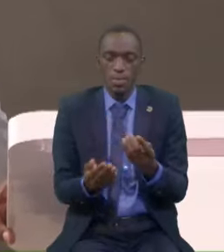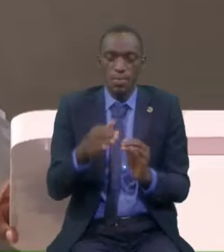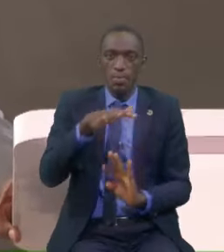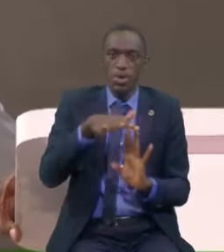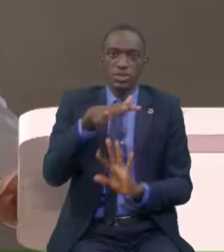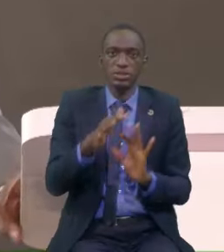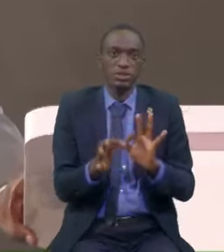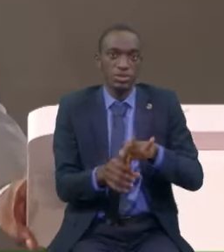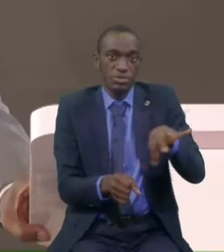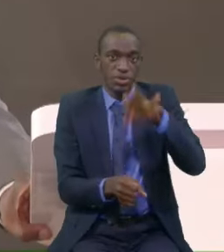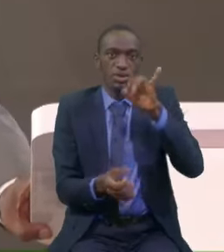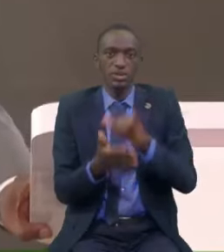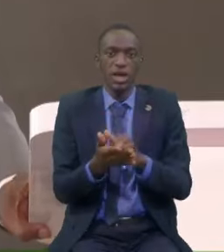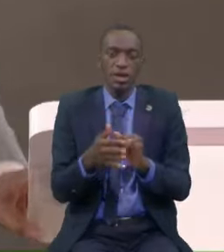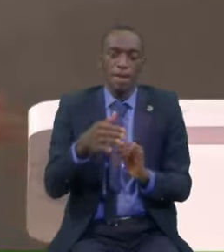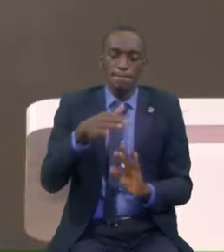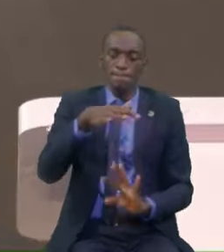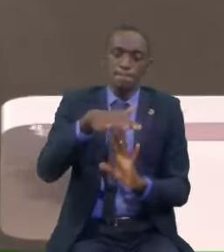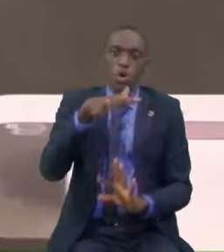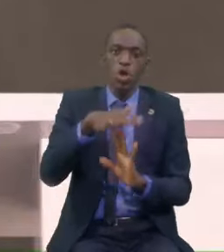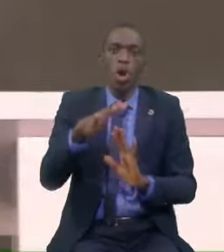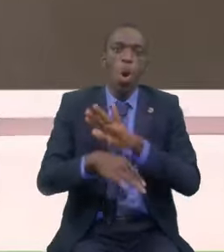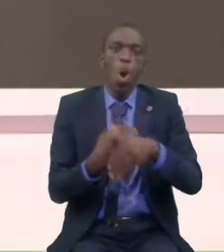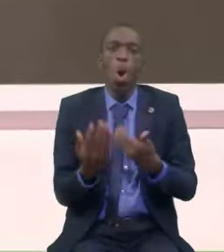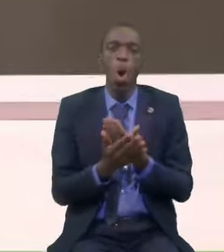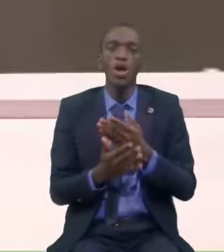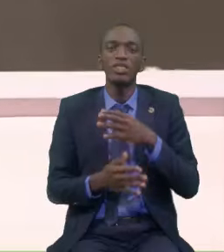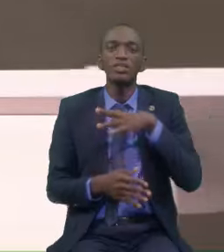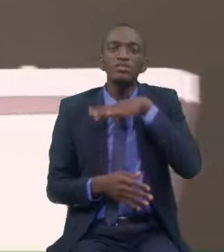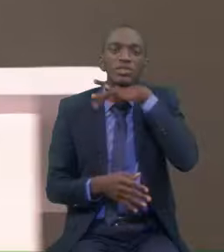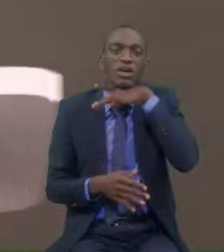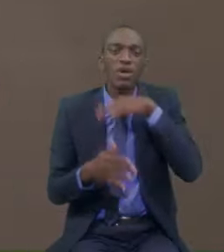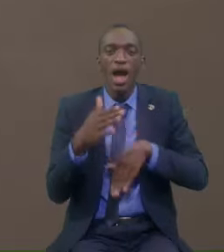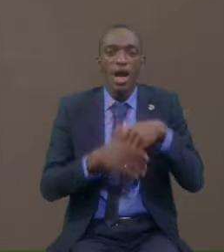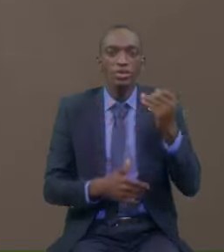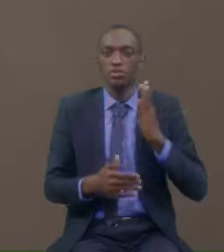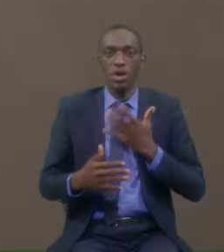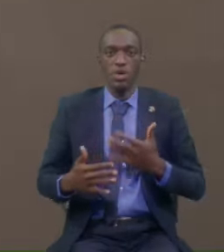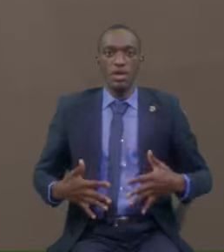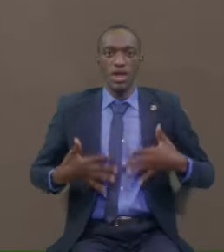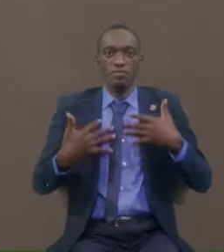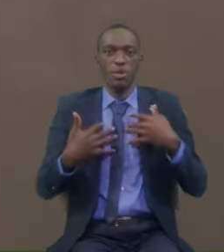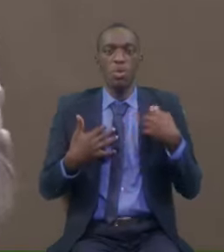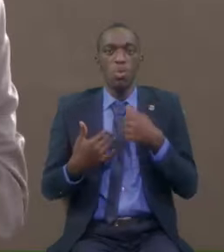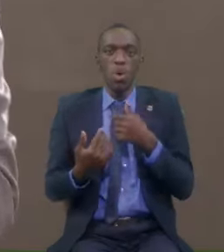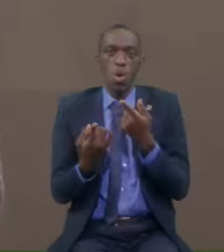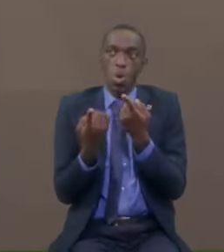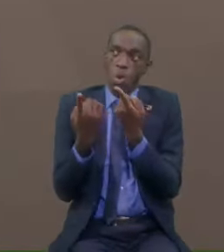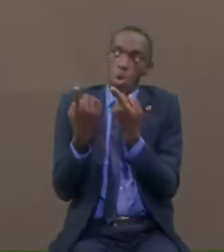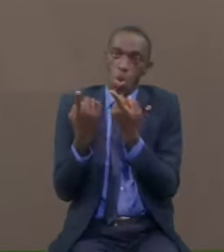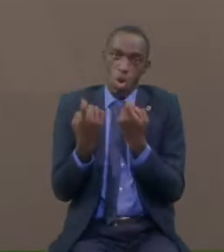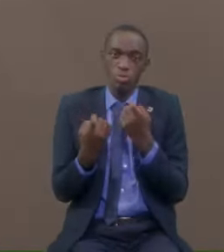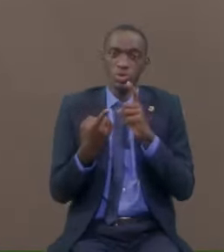chaff out of our lives, we come unto him. We come to him for